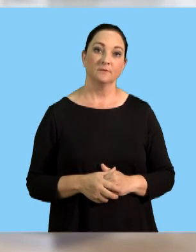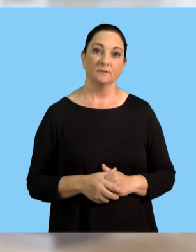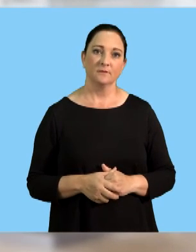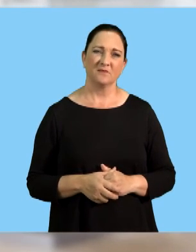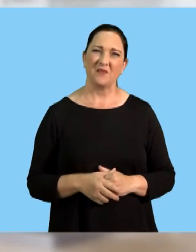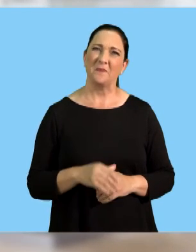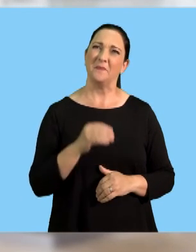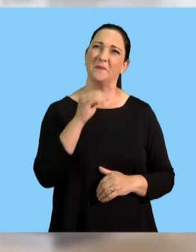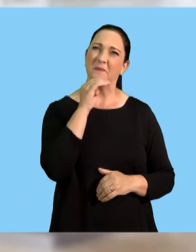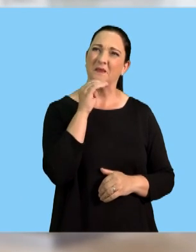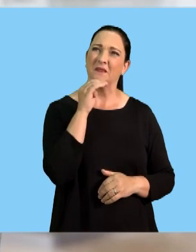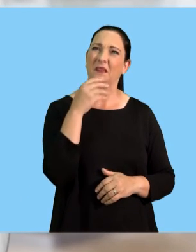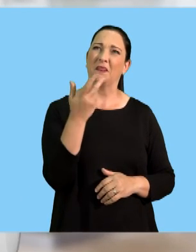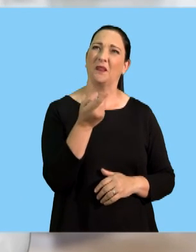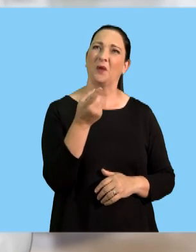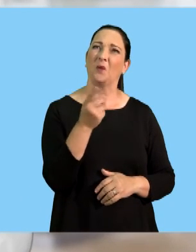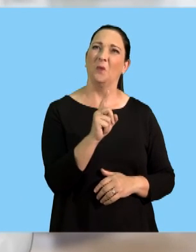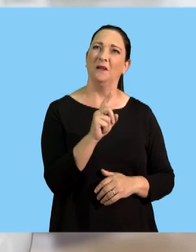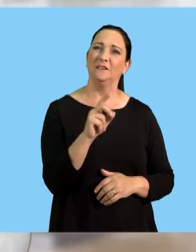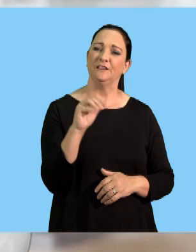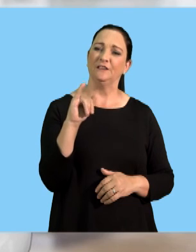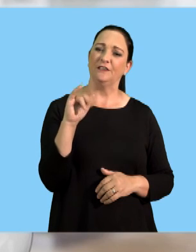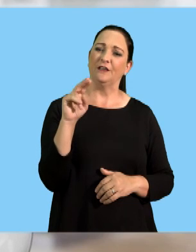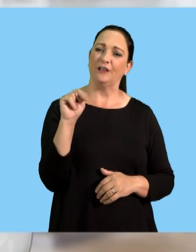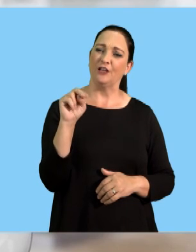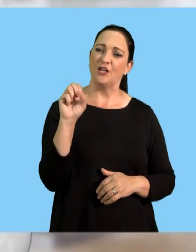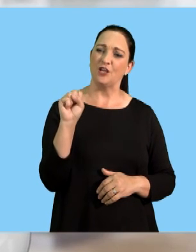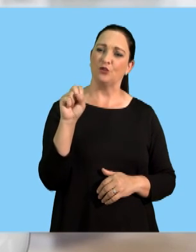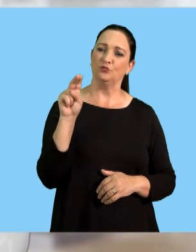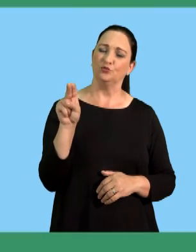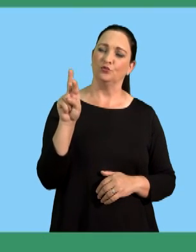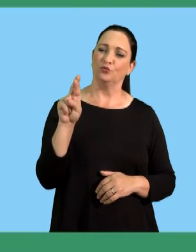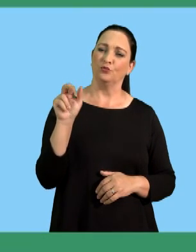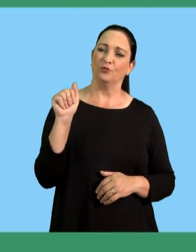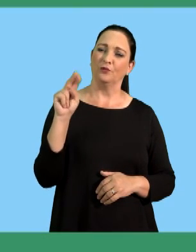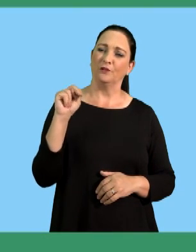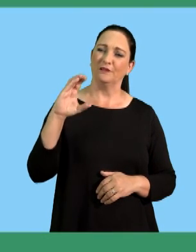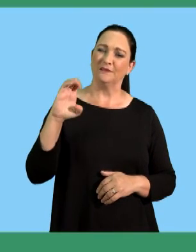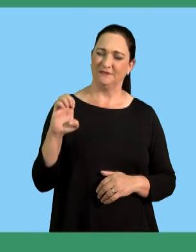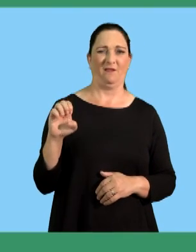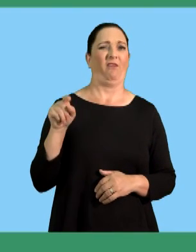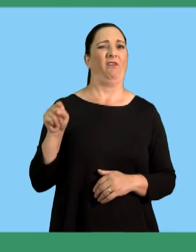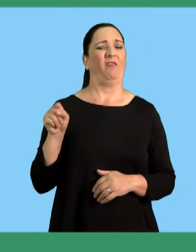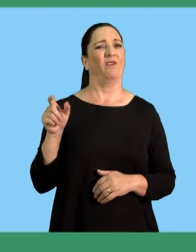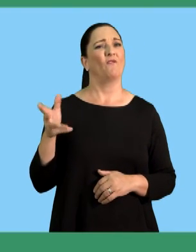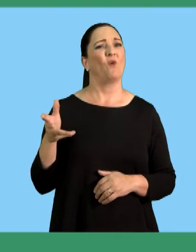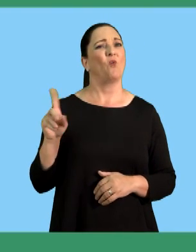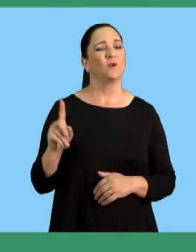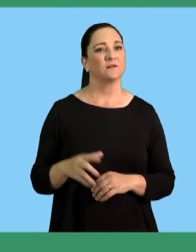what do we mean with the term insurance? The meaning of insurance. Insurance refers